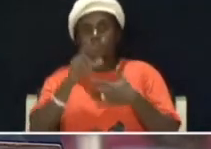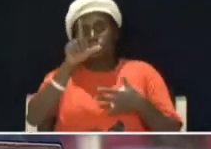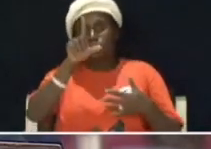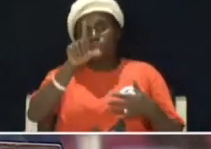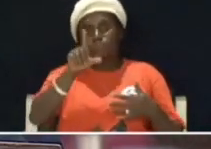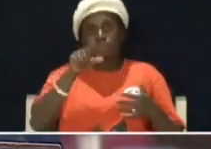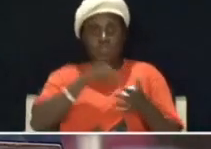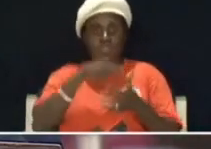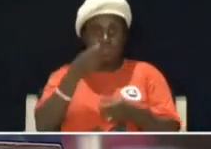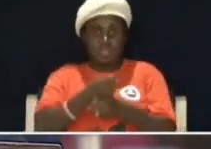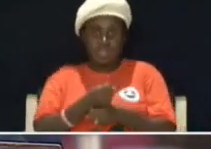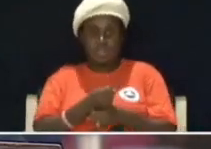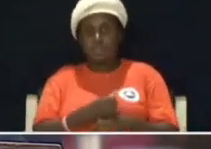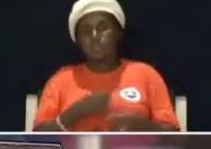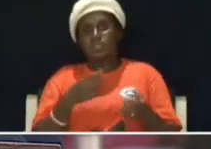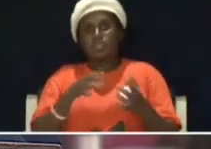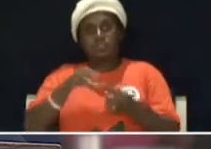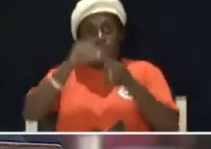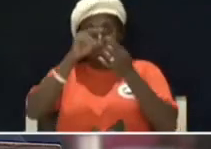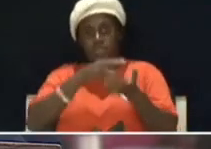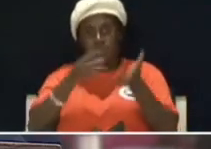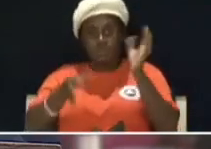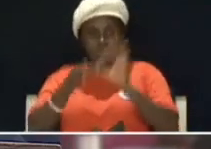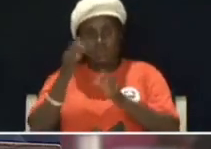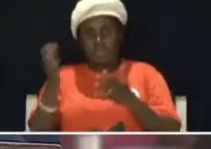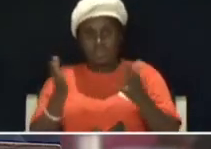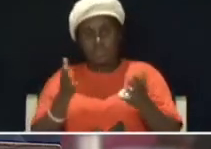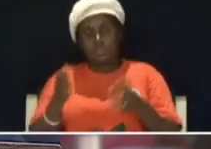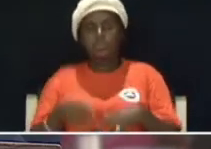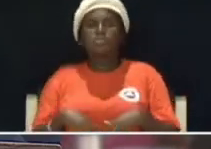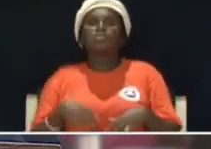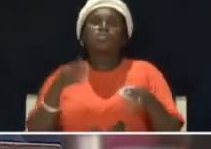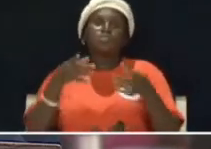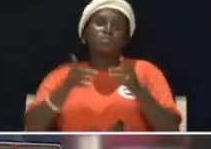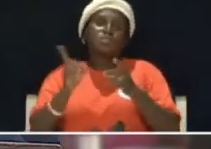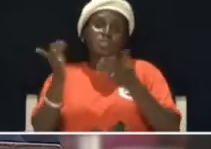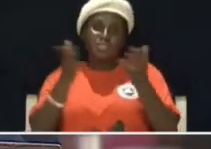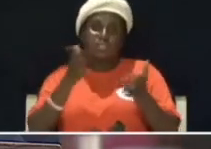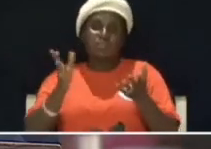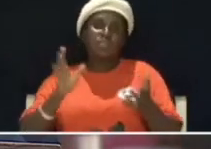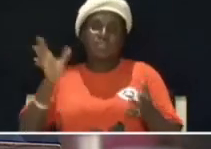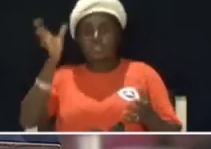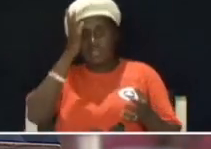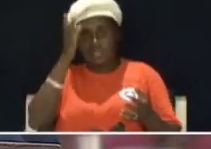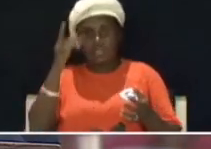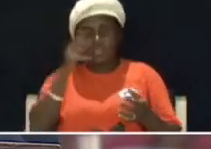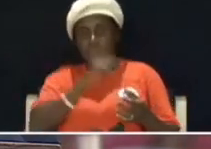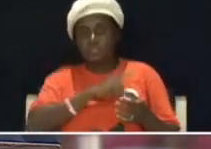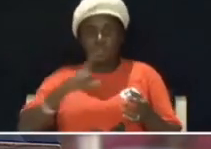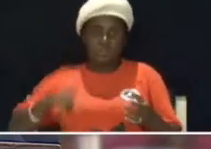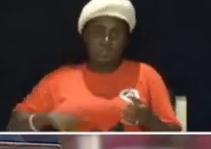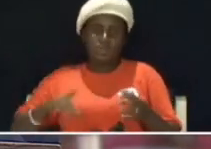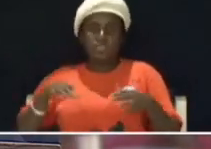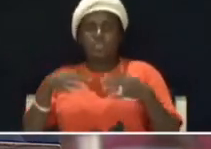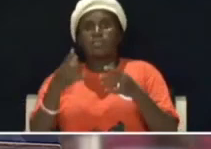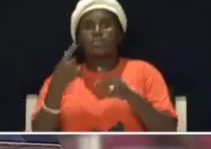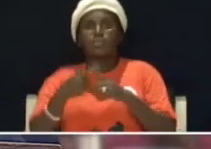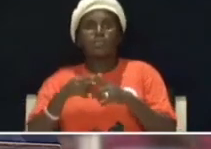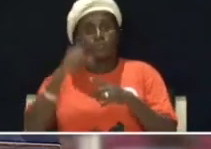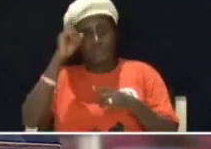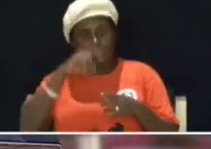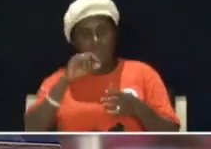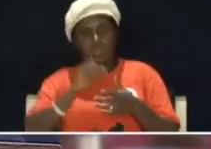Service. During the service, our Father in the Lord, Pastor E.A. Adeboye, gave a word of wisdom